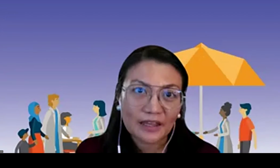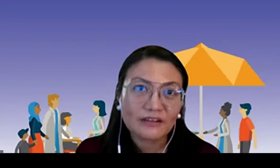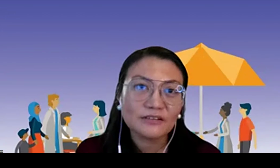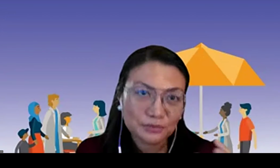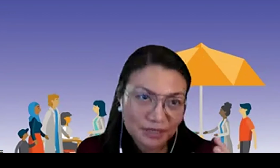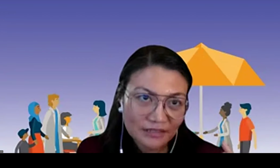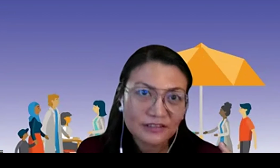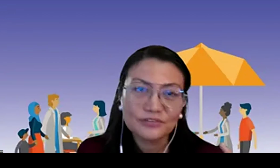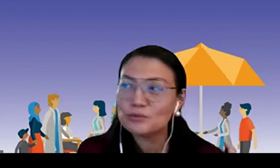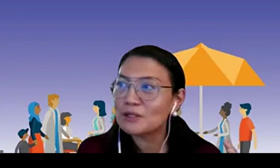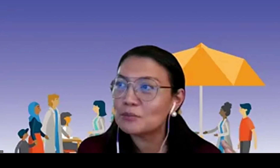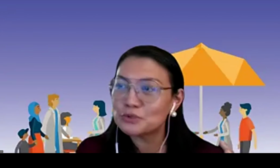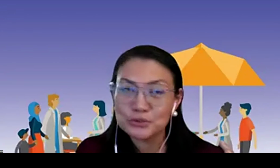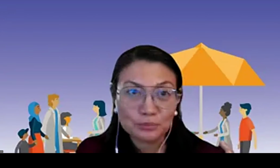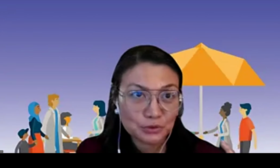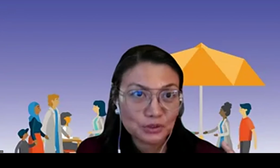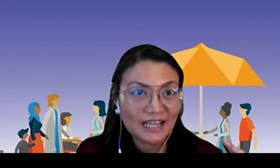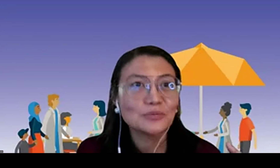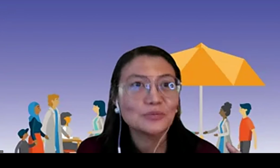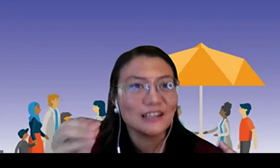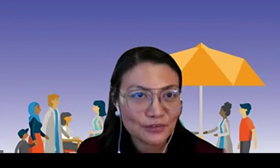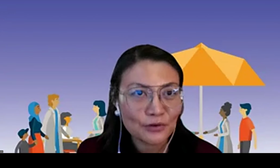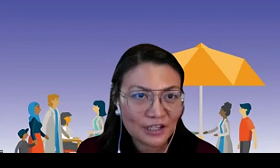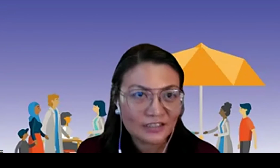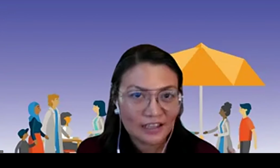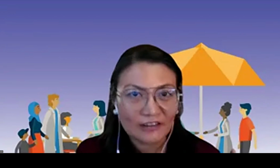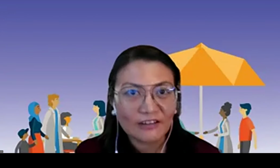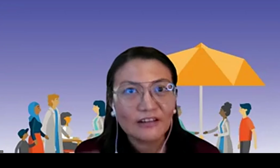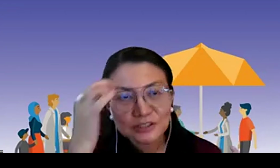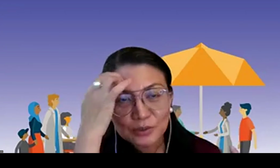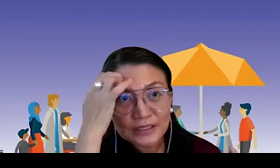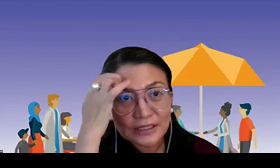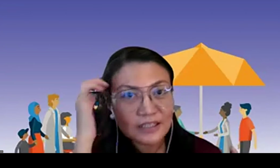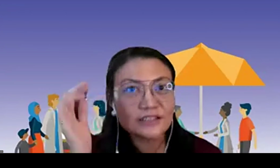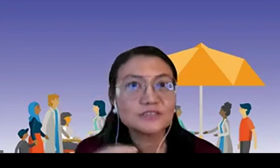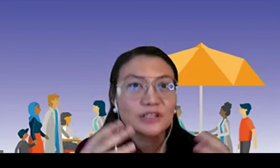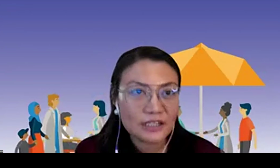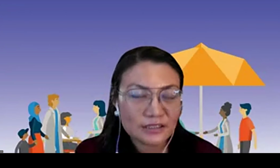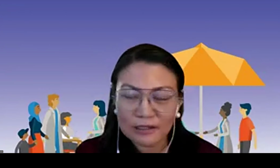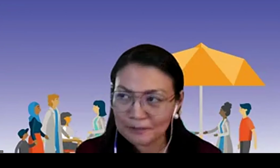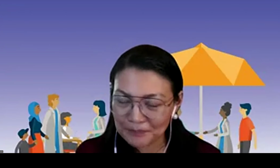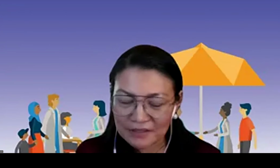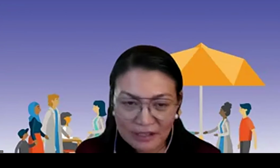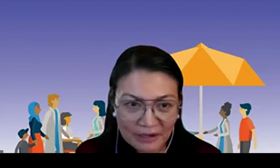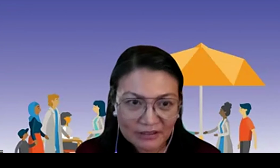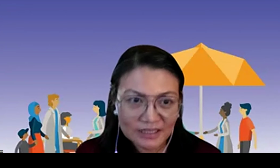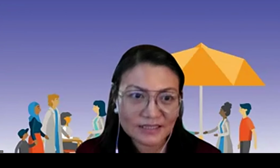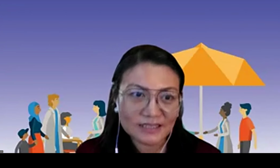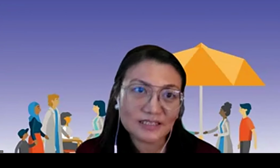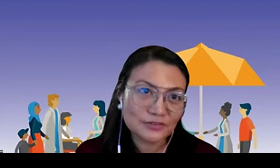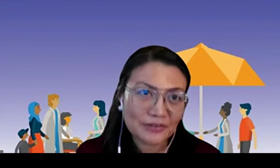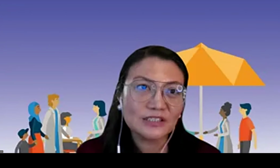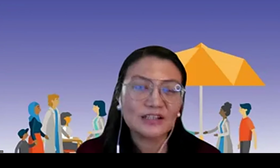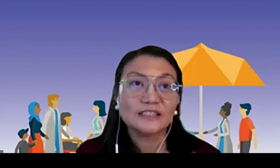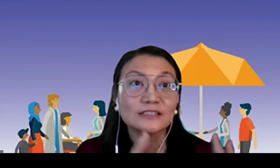to care through that individual module as well as foregone care. So in this regard, the Americas